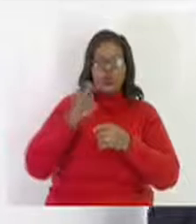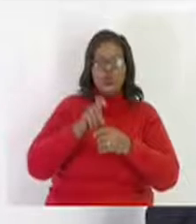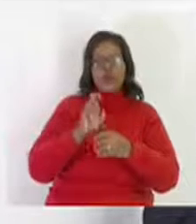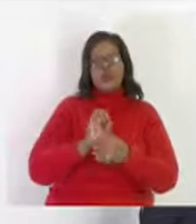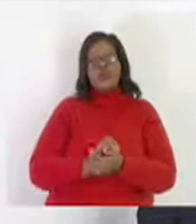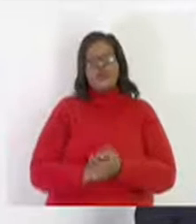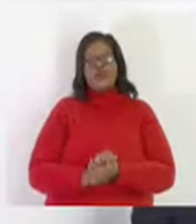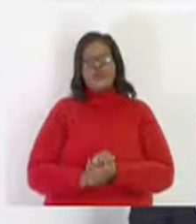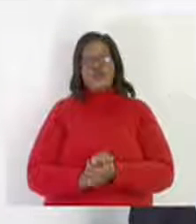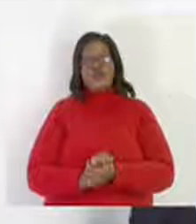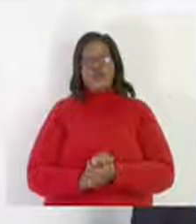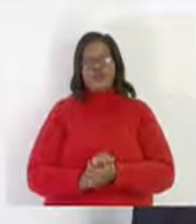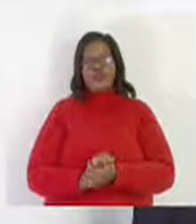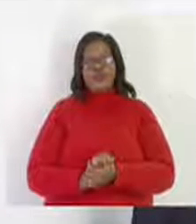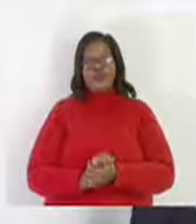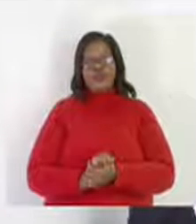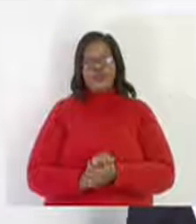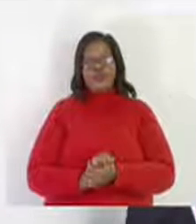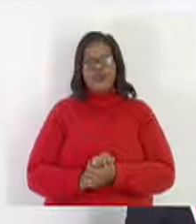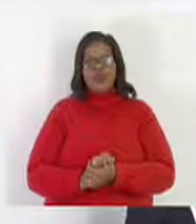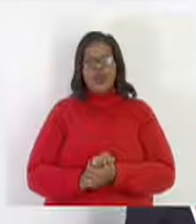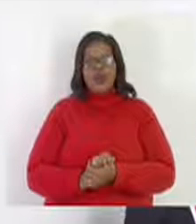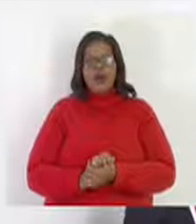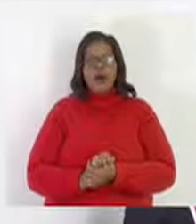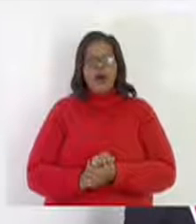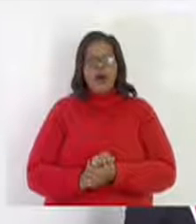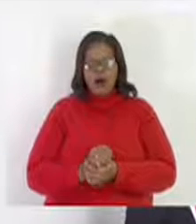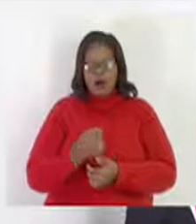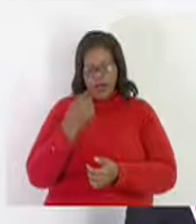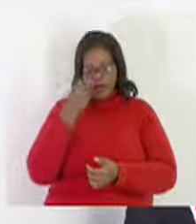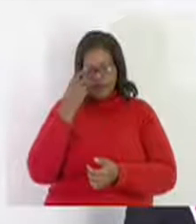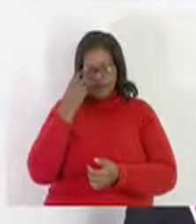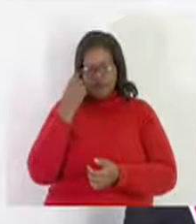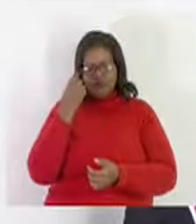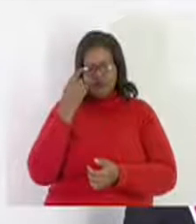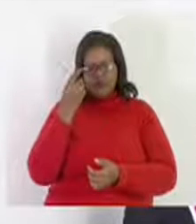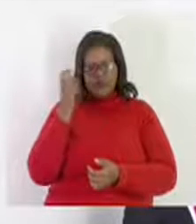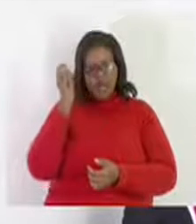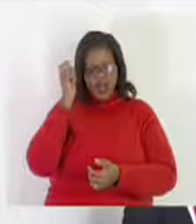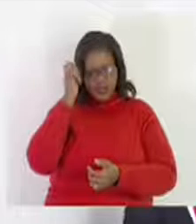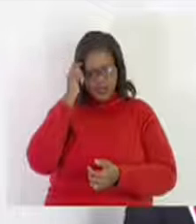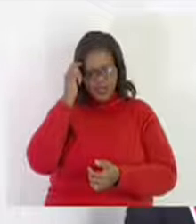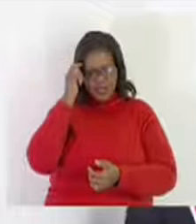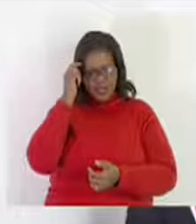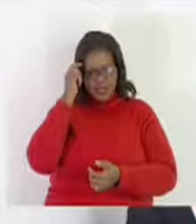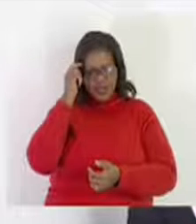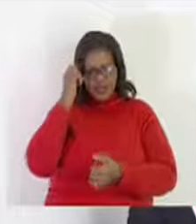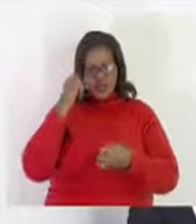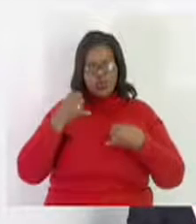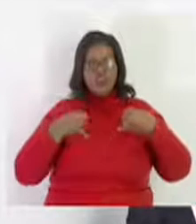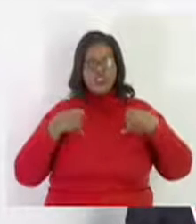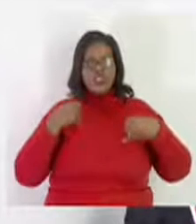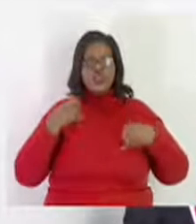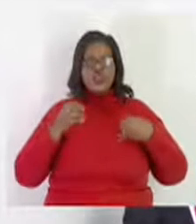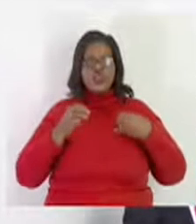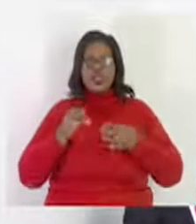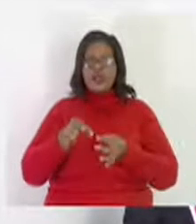off. So I believe you have enjoyed this